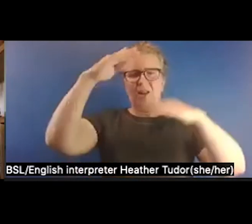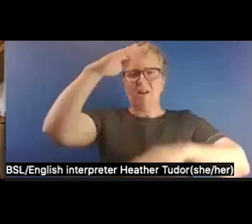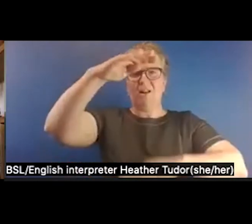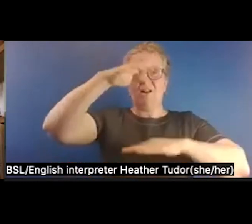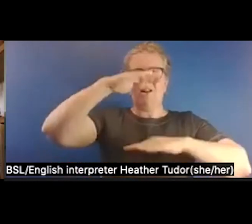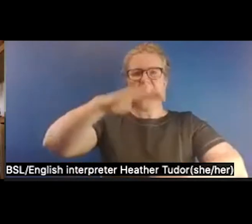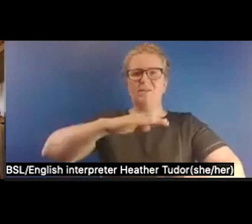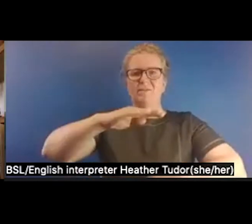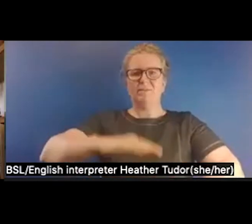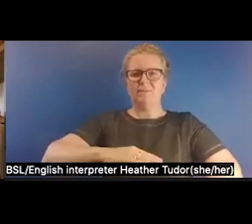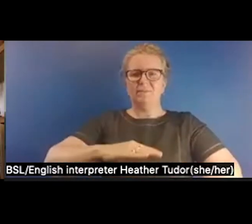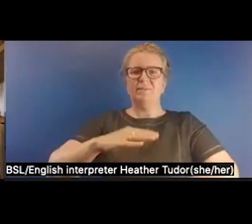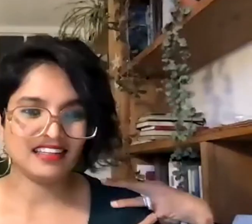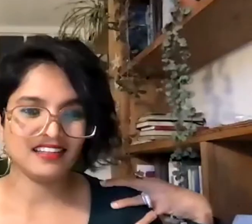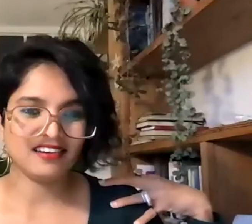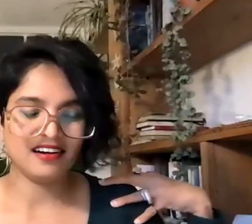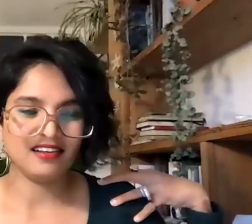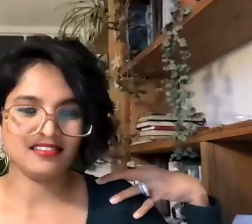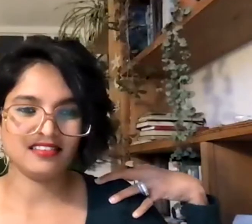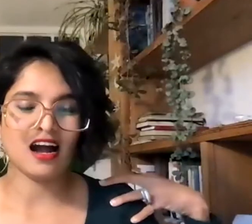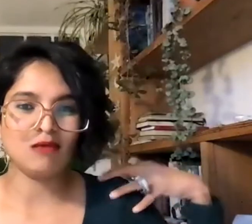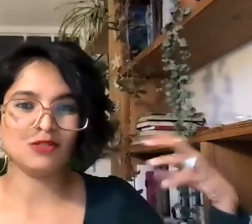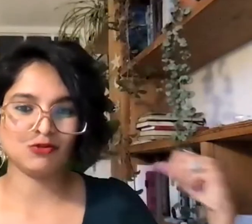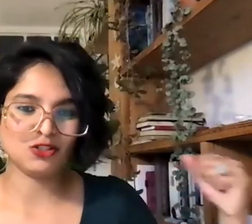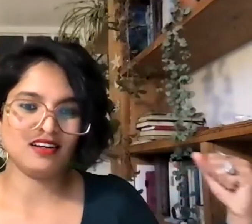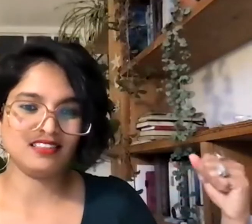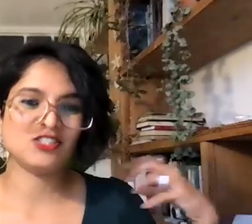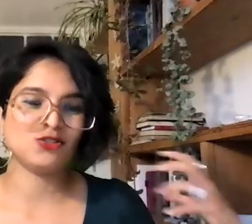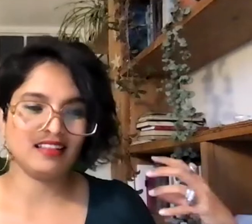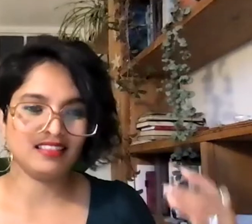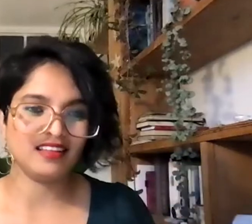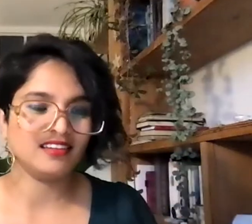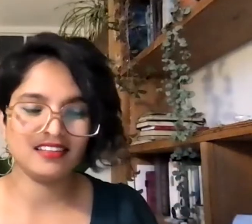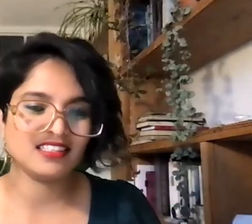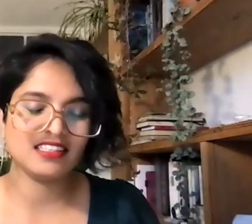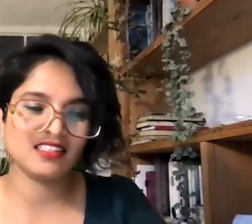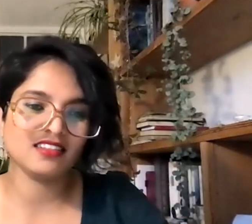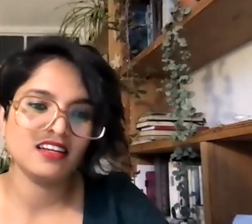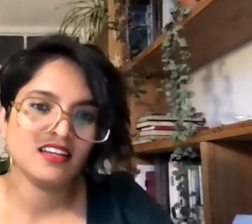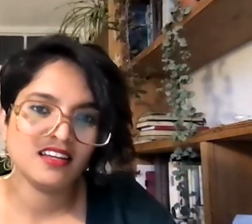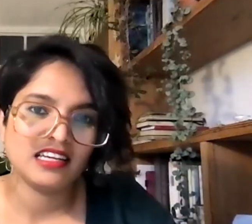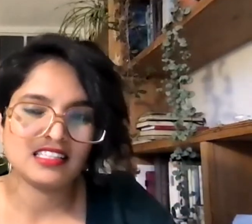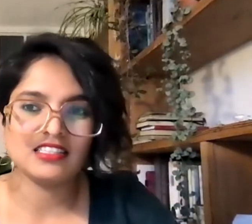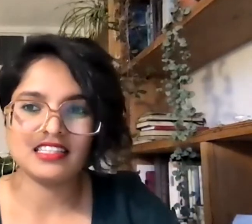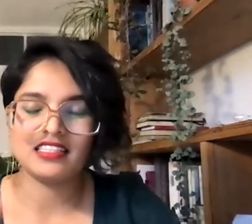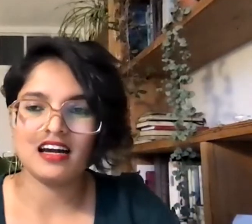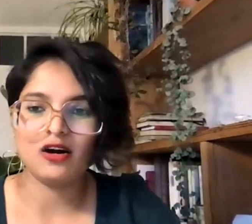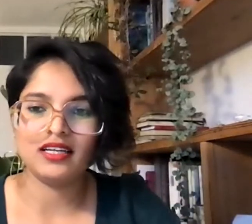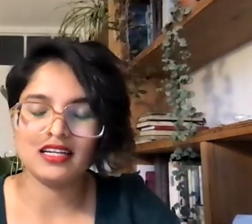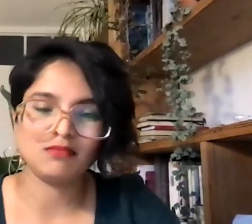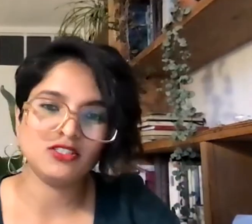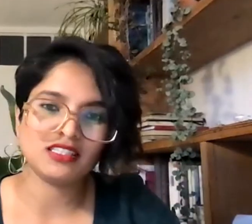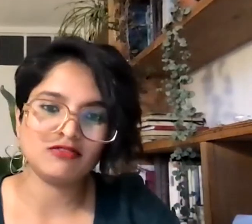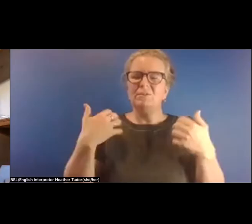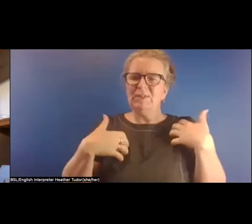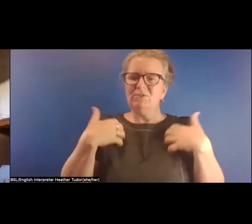intellectuals, considered to be intellectuals or educated, and the arms, which are the strength. And it's interesting how that